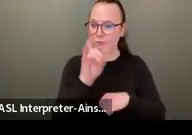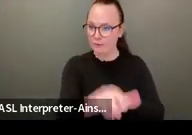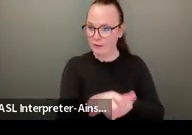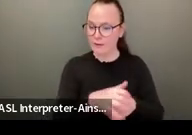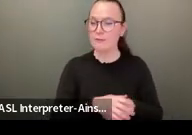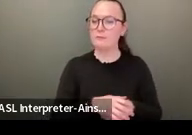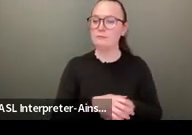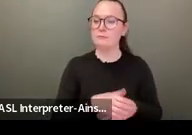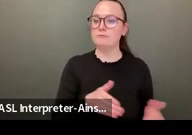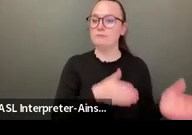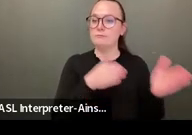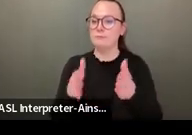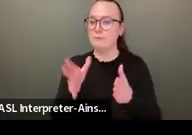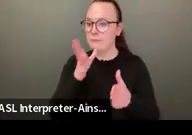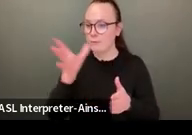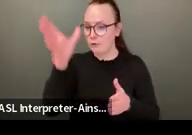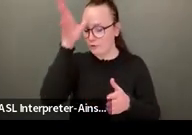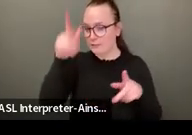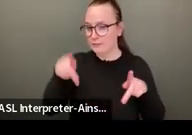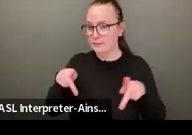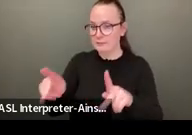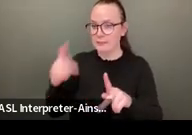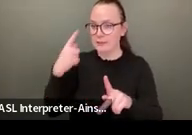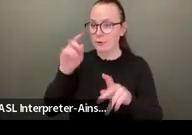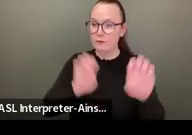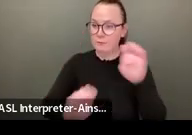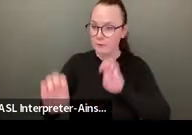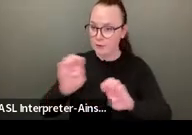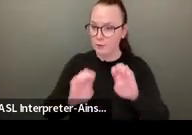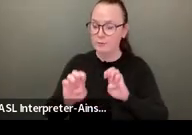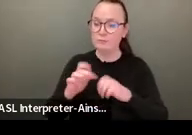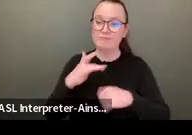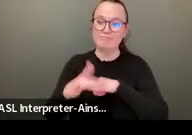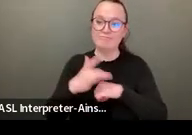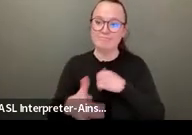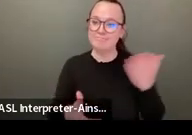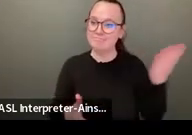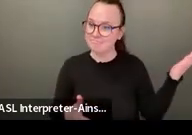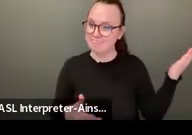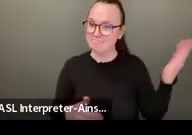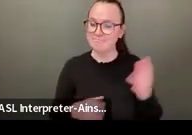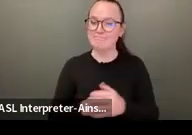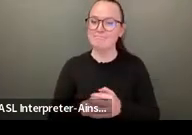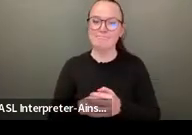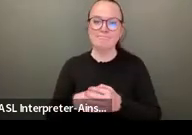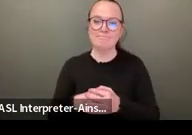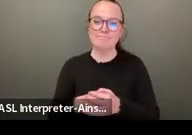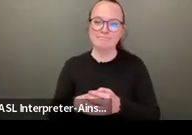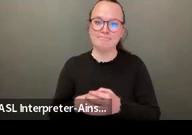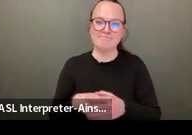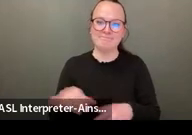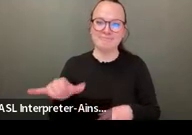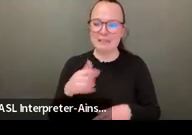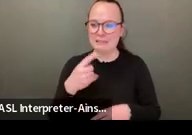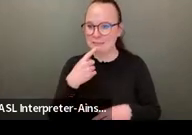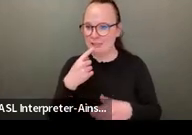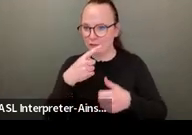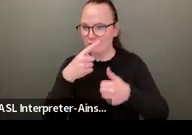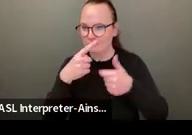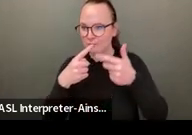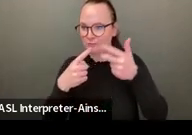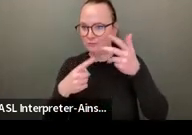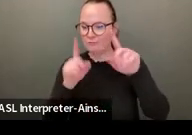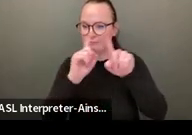that parental consent for evaluation is available there. And it goes through all of, like I said, those